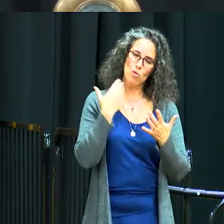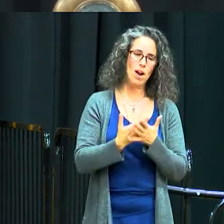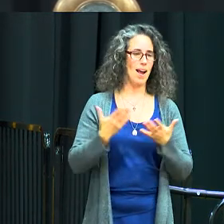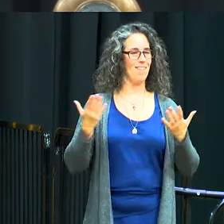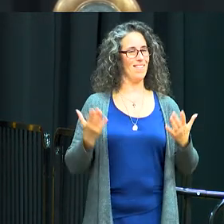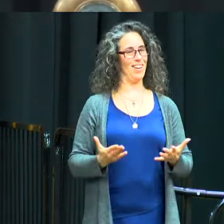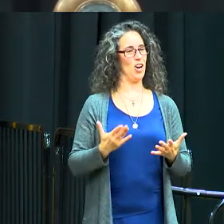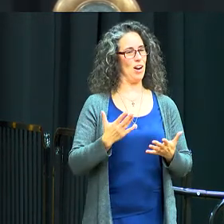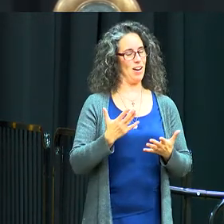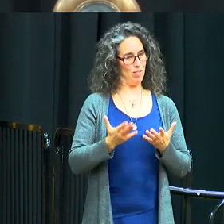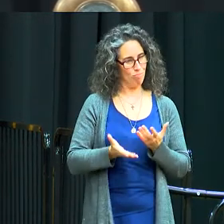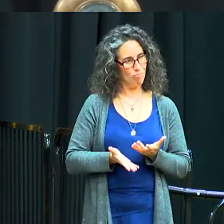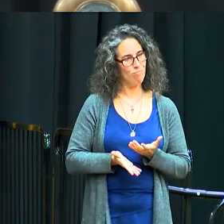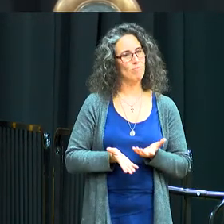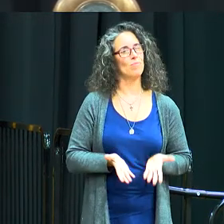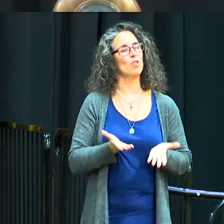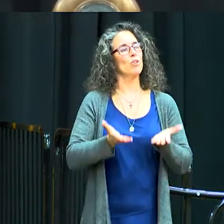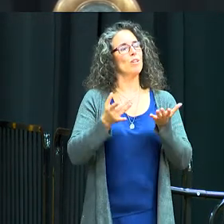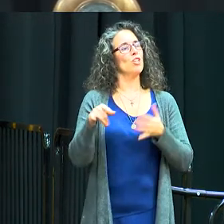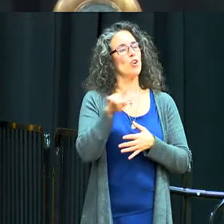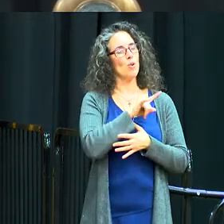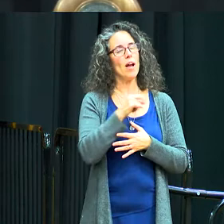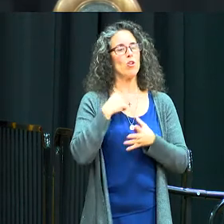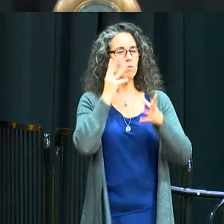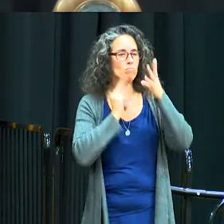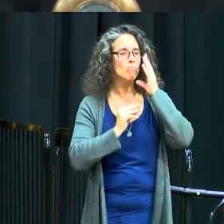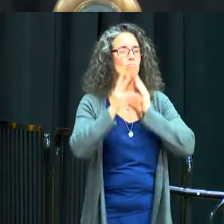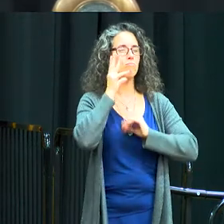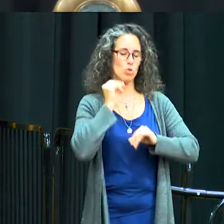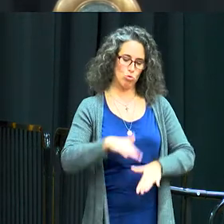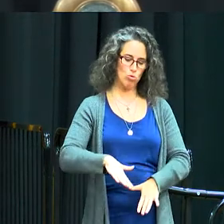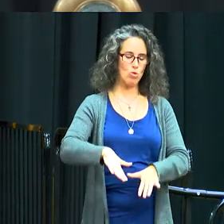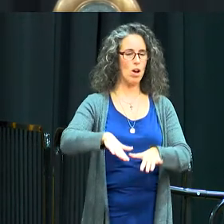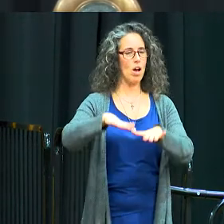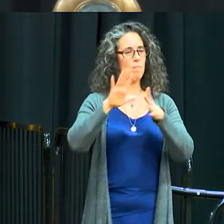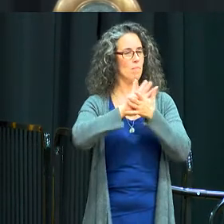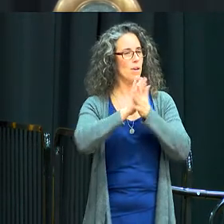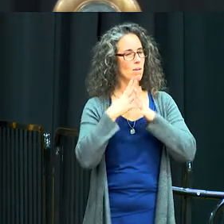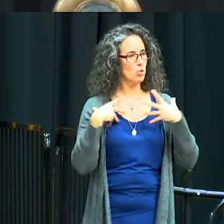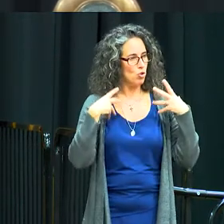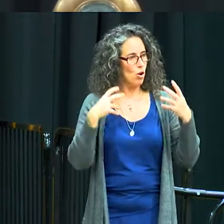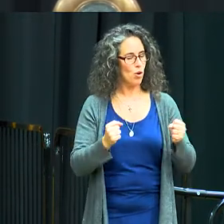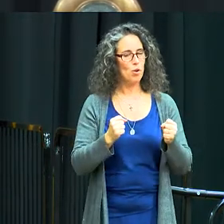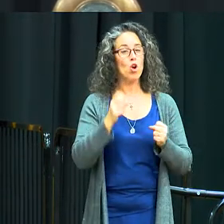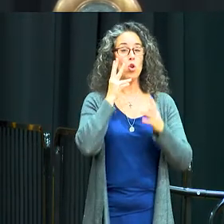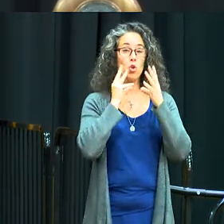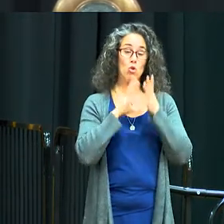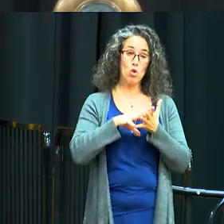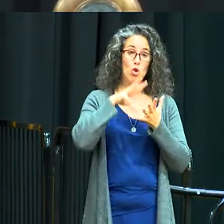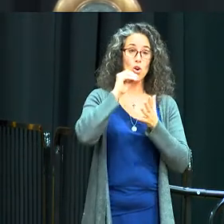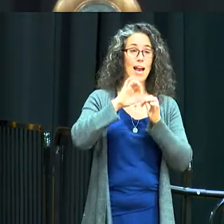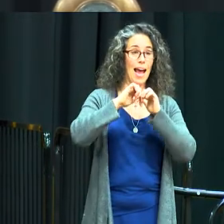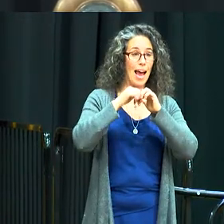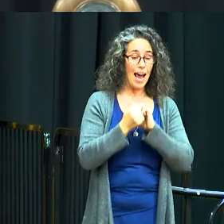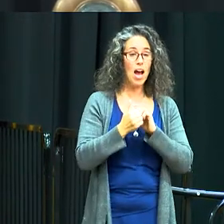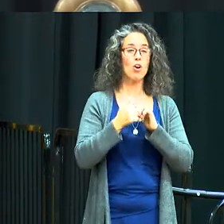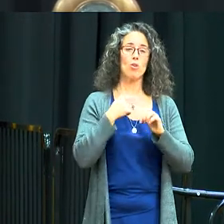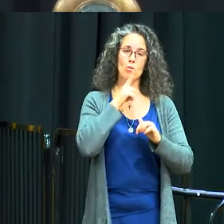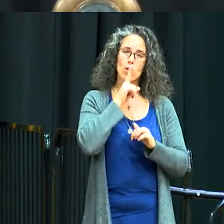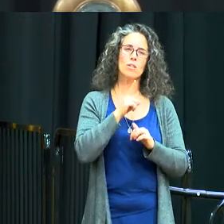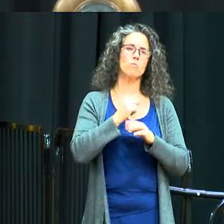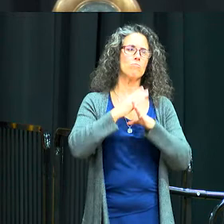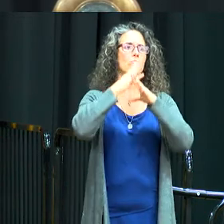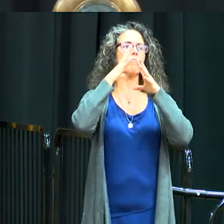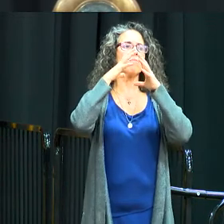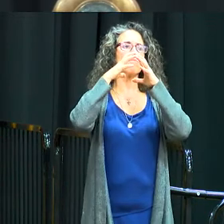through. By going through them, you grew up, became stronger, and learned how to deal with demanding times. You gained courage and